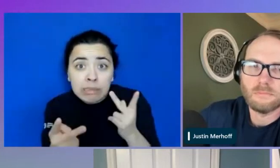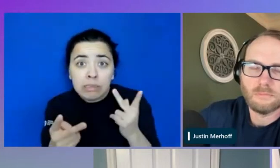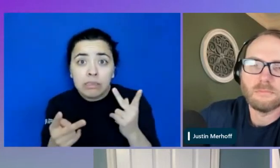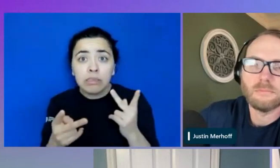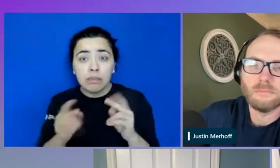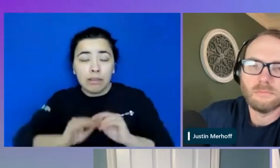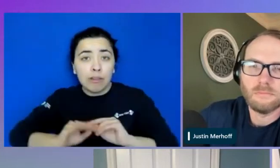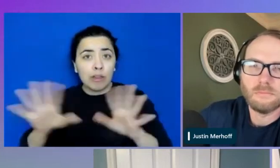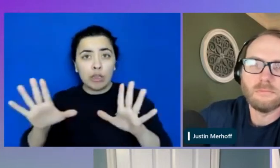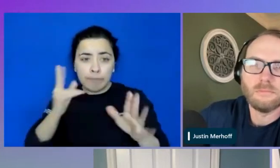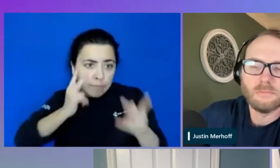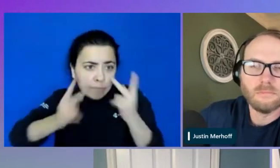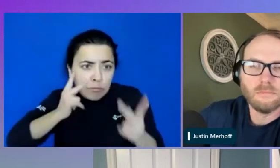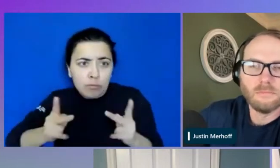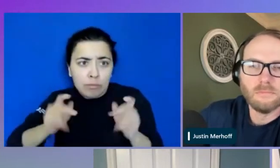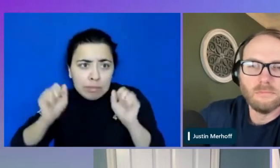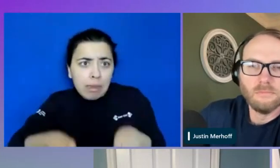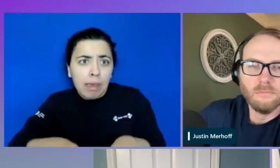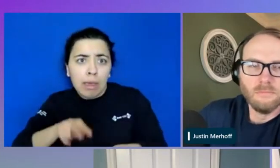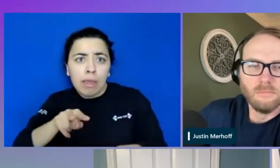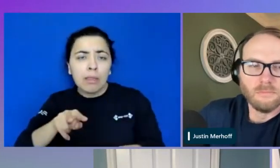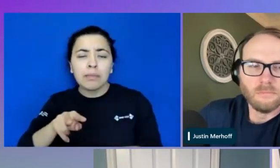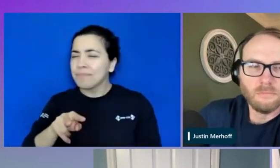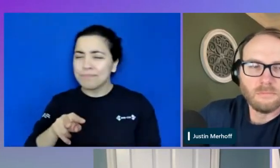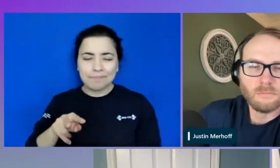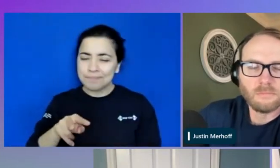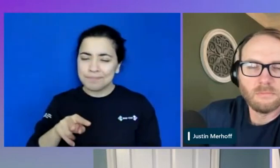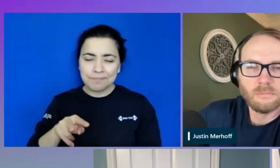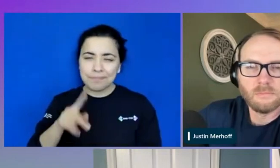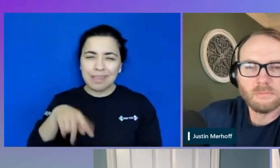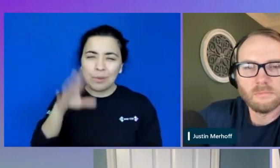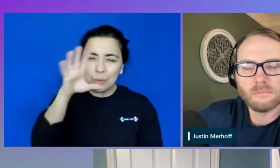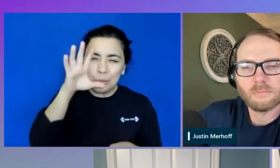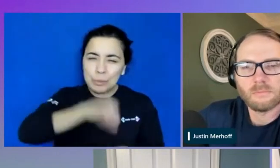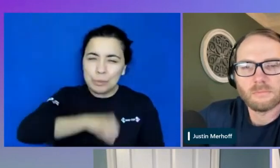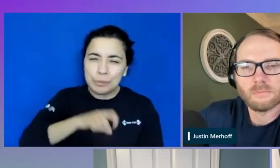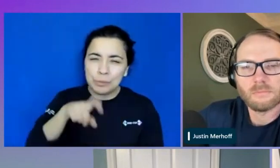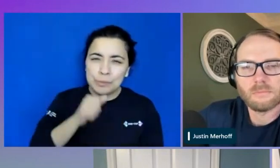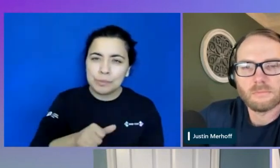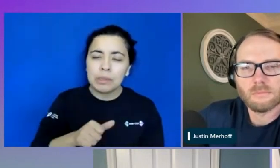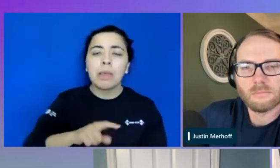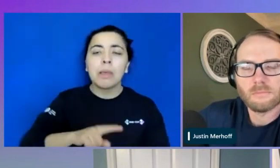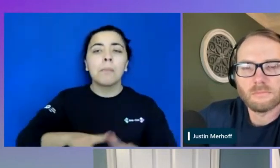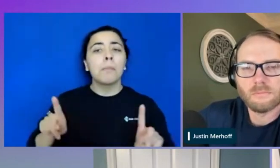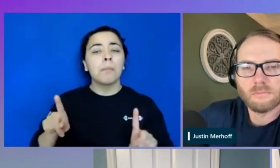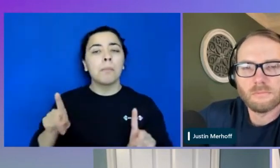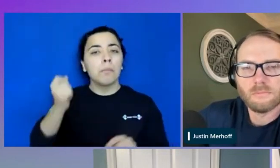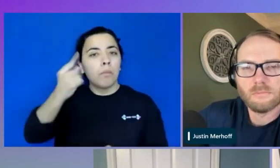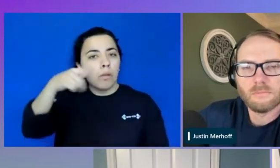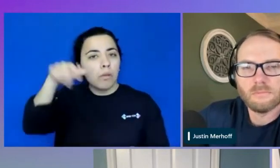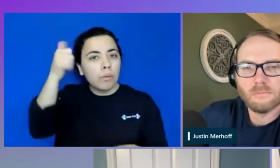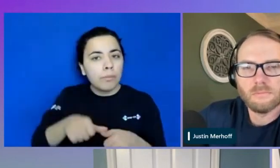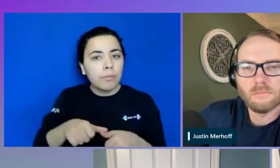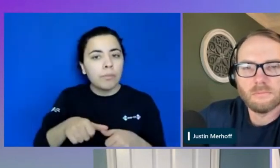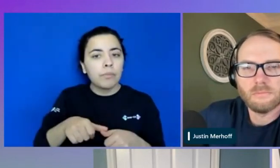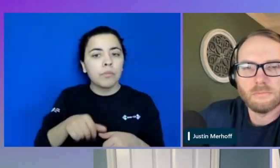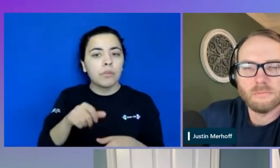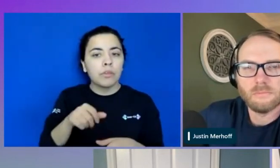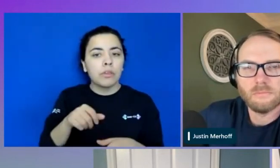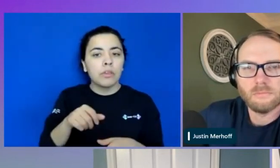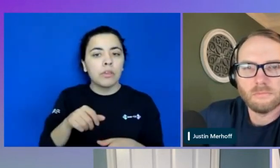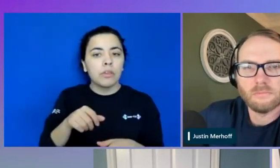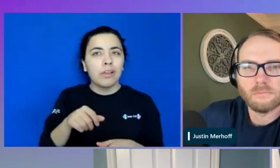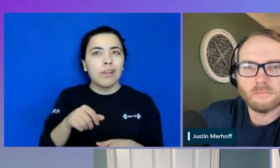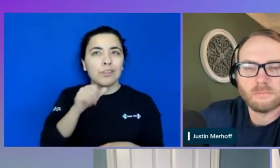sights to be able to see what's on screen, but also the not assuming the way people navigate